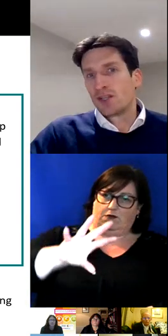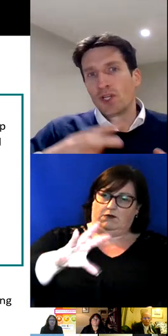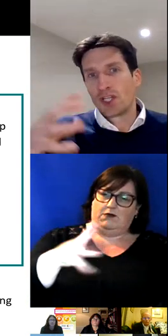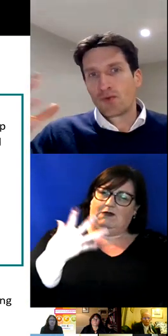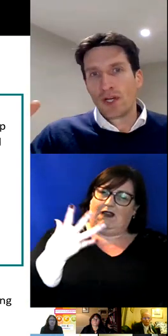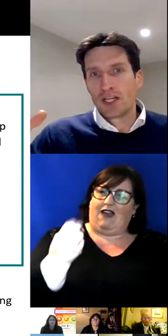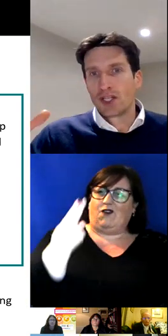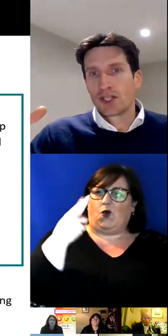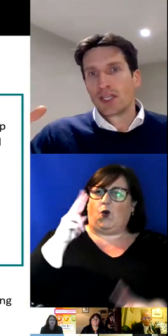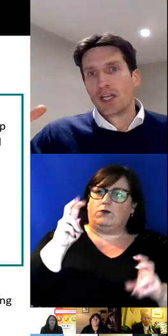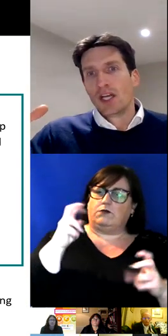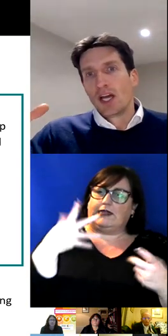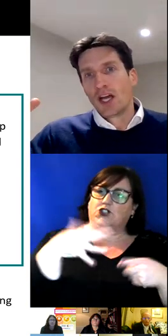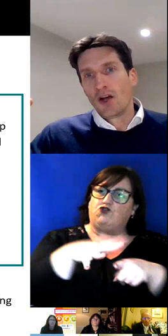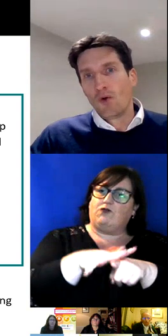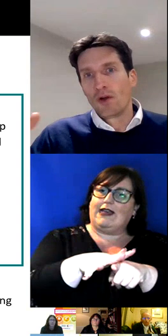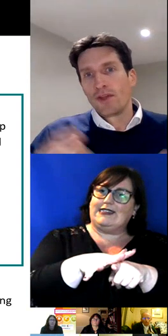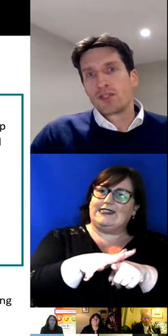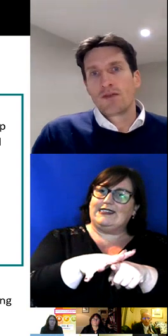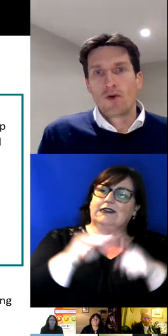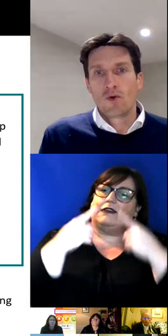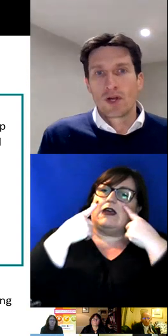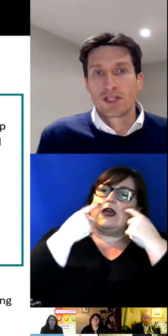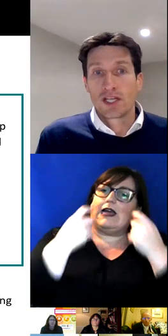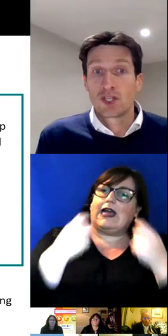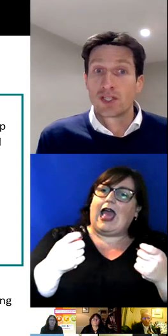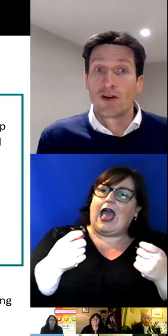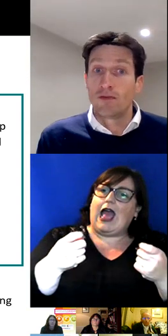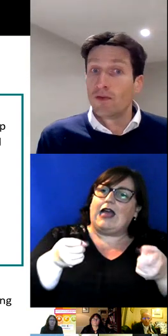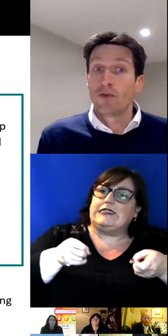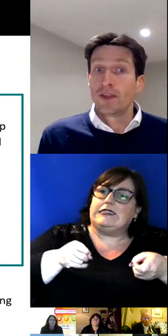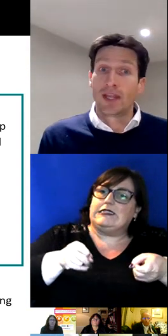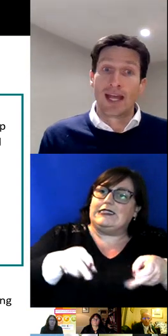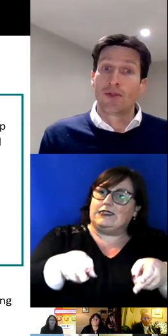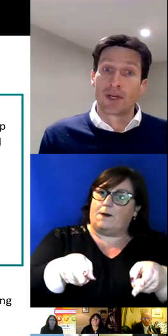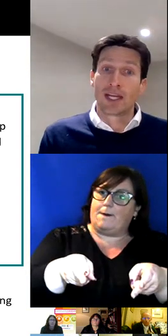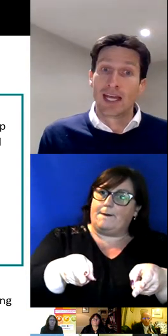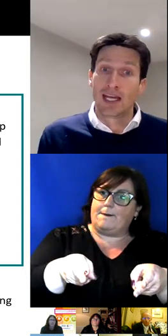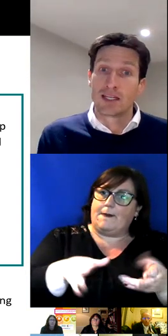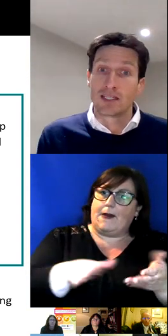care system, which is really just all of those different organisations